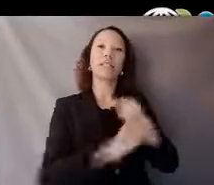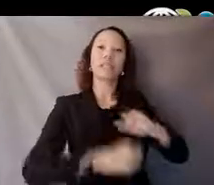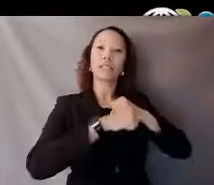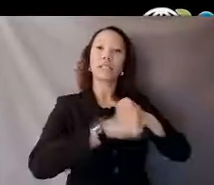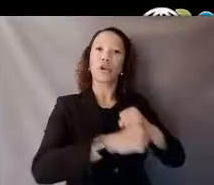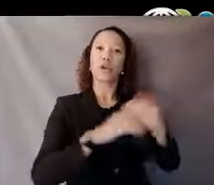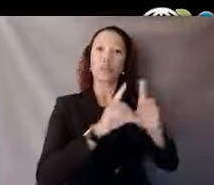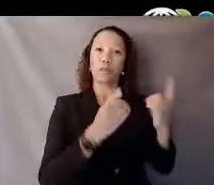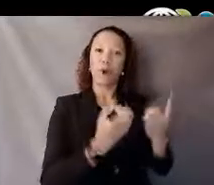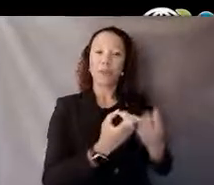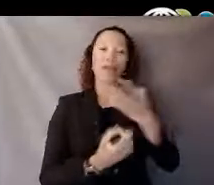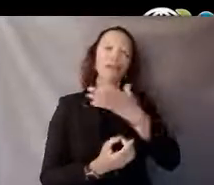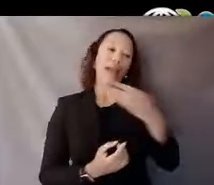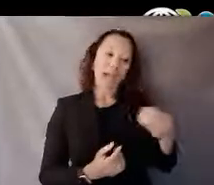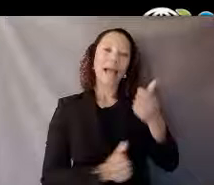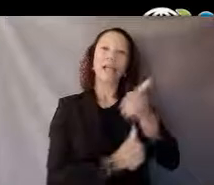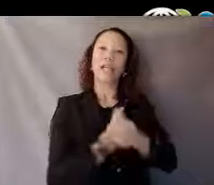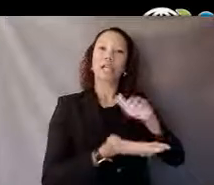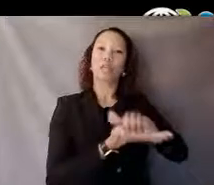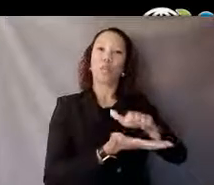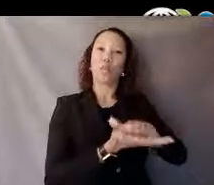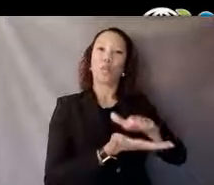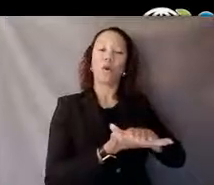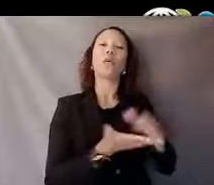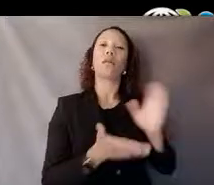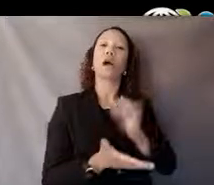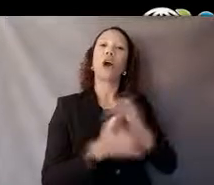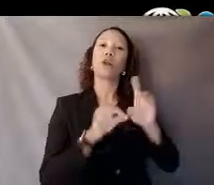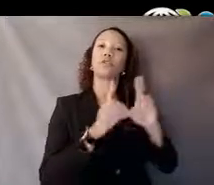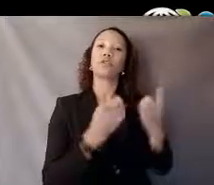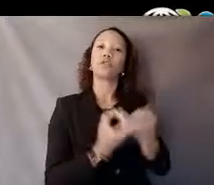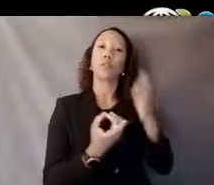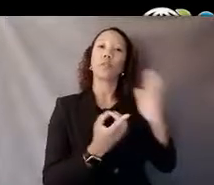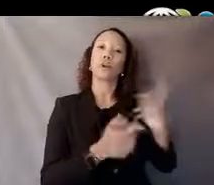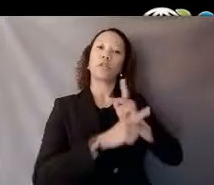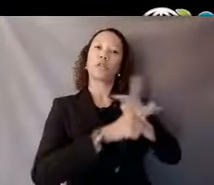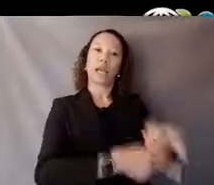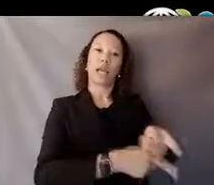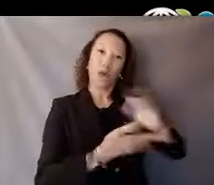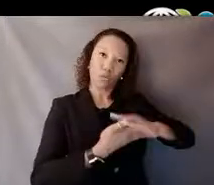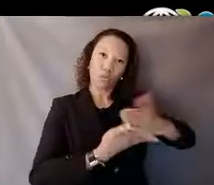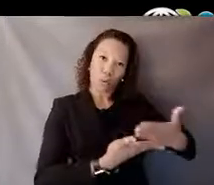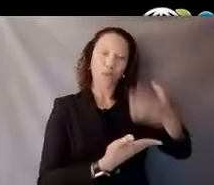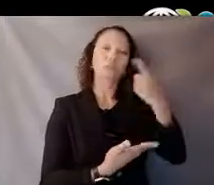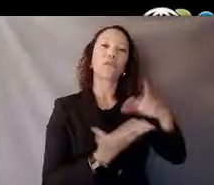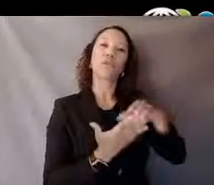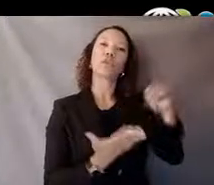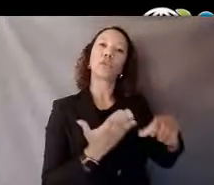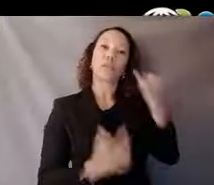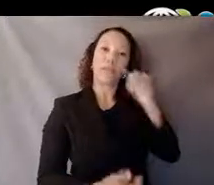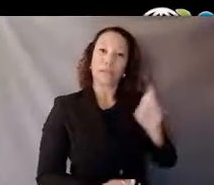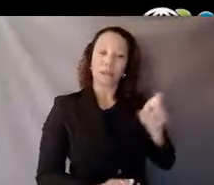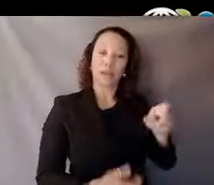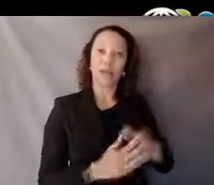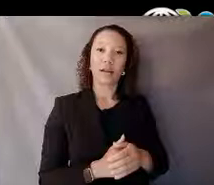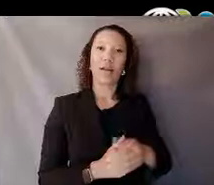department and each school site, the district continues to check out Chromebooks to those who need them. And for